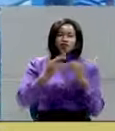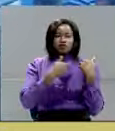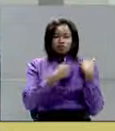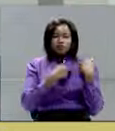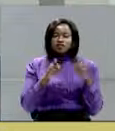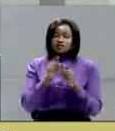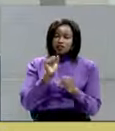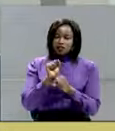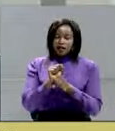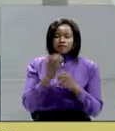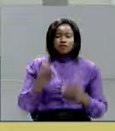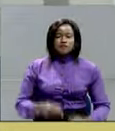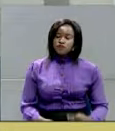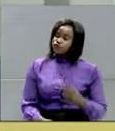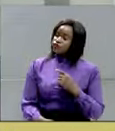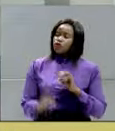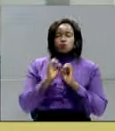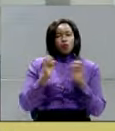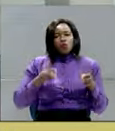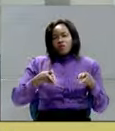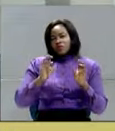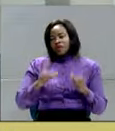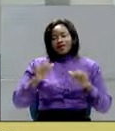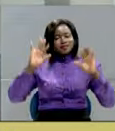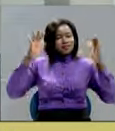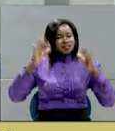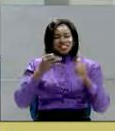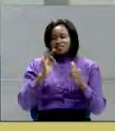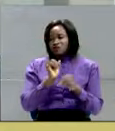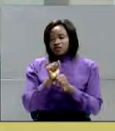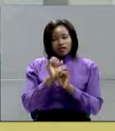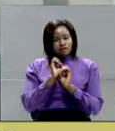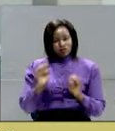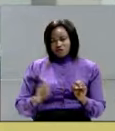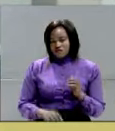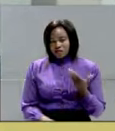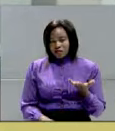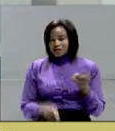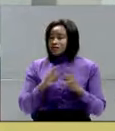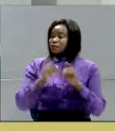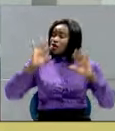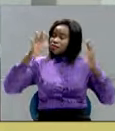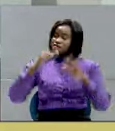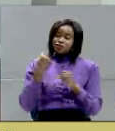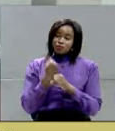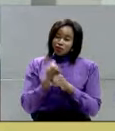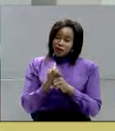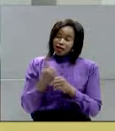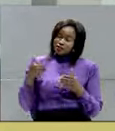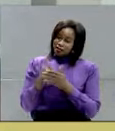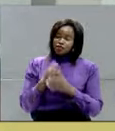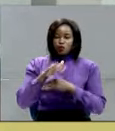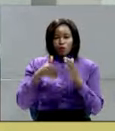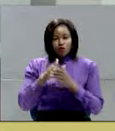staff. There is no way we can succeed without you. We appreciate the work that you have done, all your